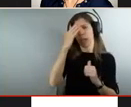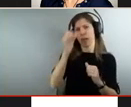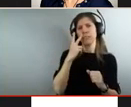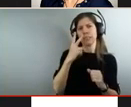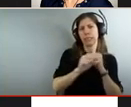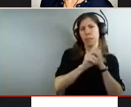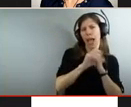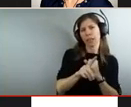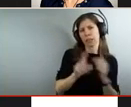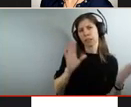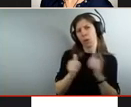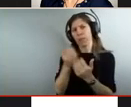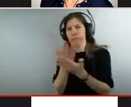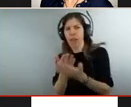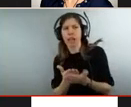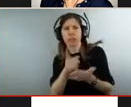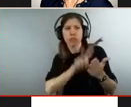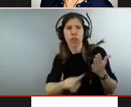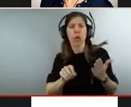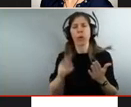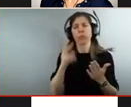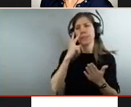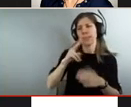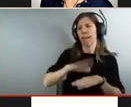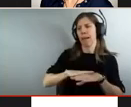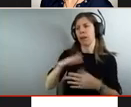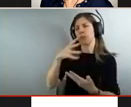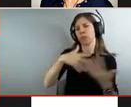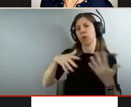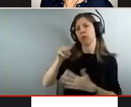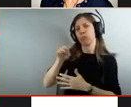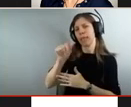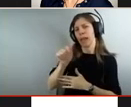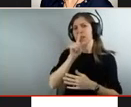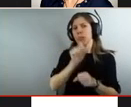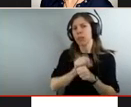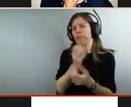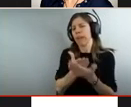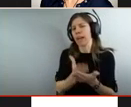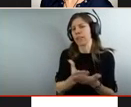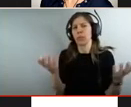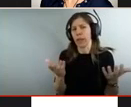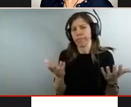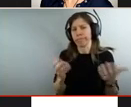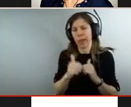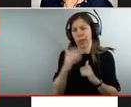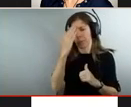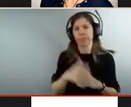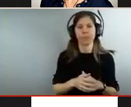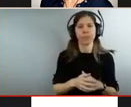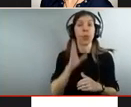see or other things maybe going around social media. What really are the facts? We are using the